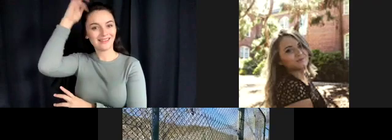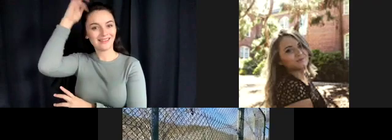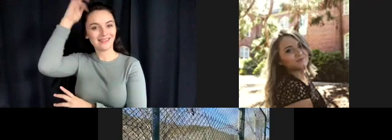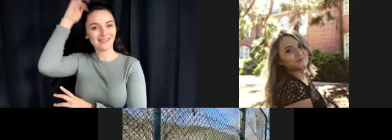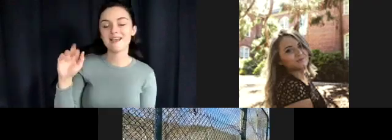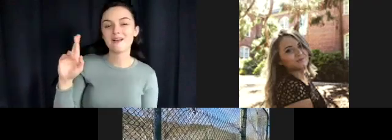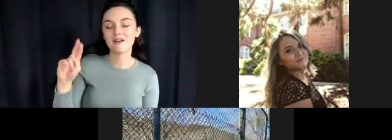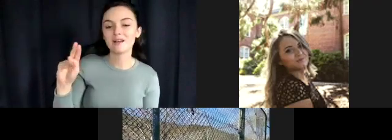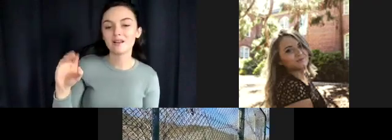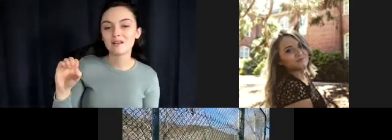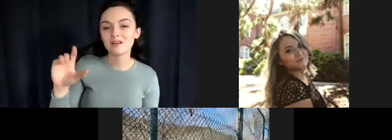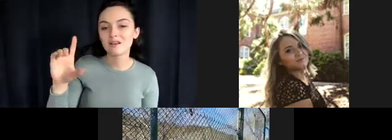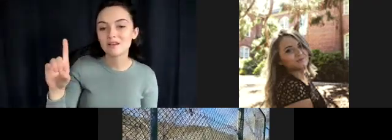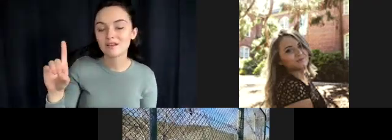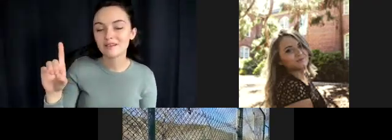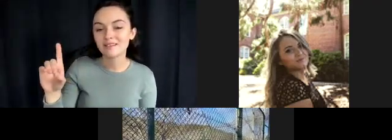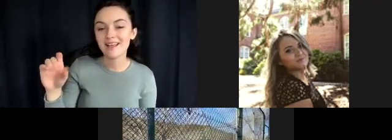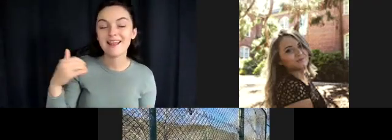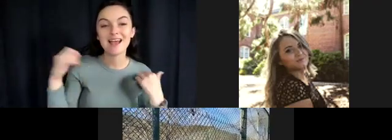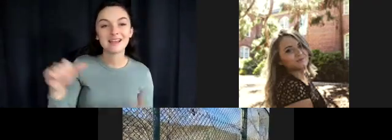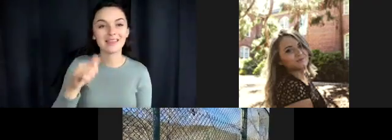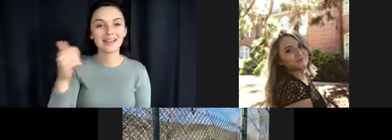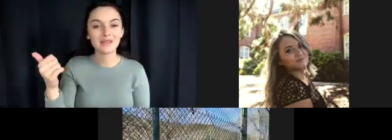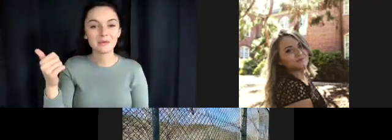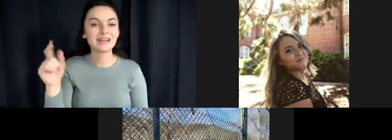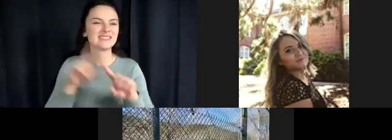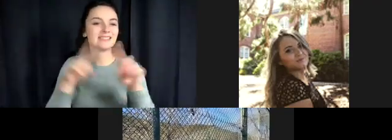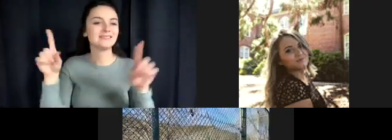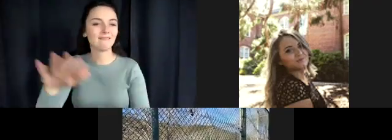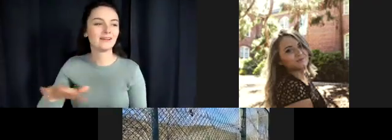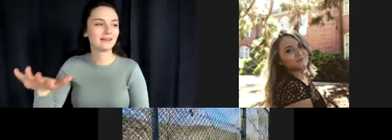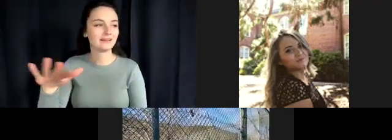got Upepo, who is now at Zoo Knoxville. Wow.